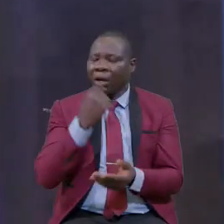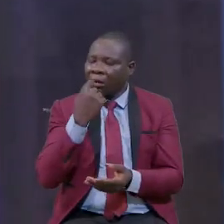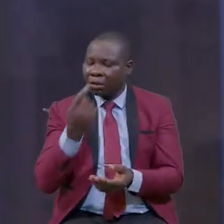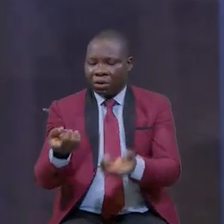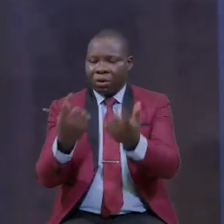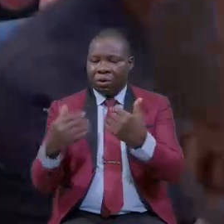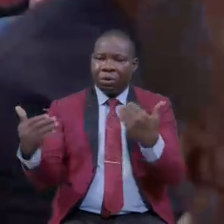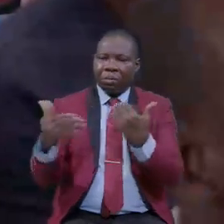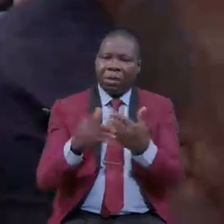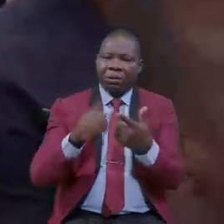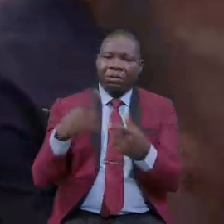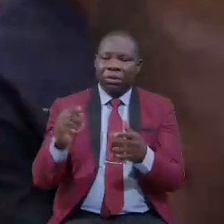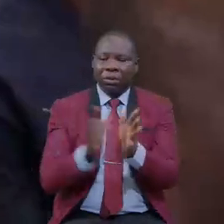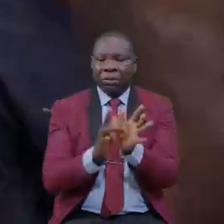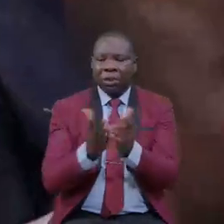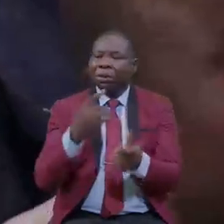what's the